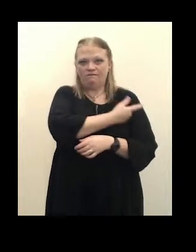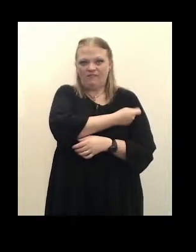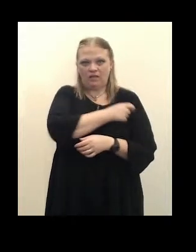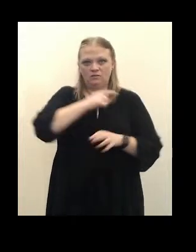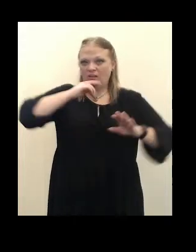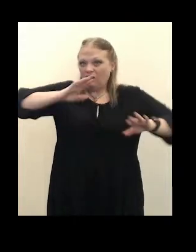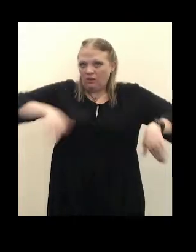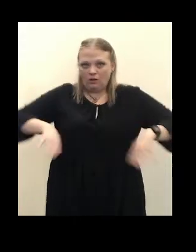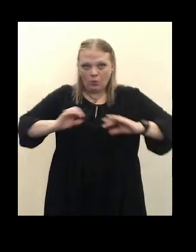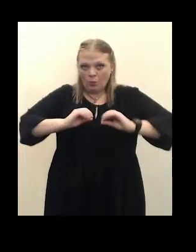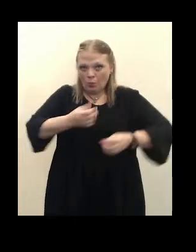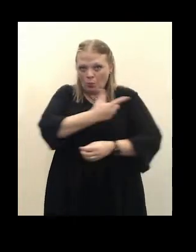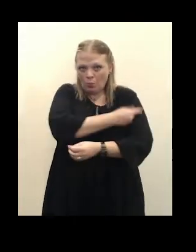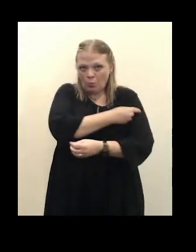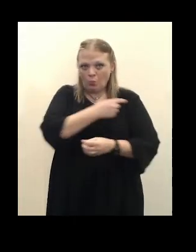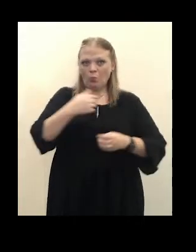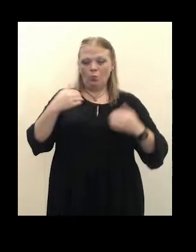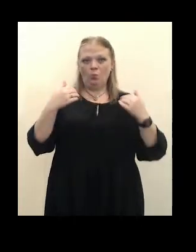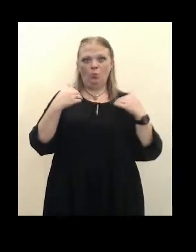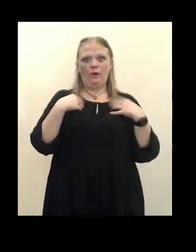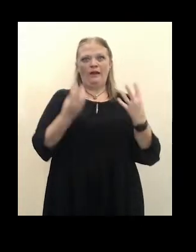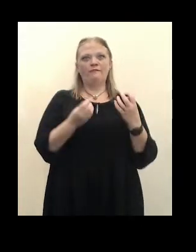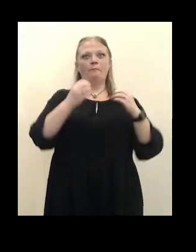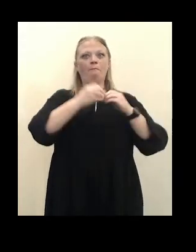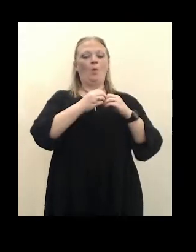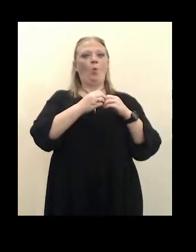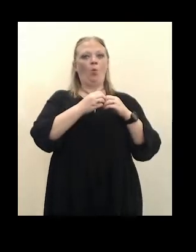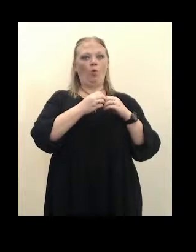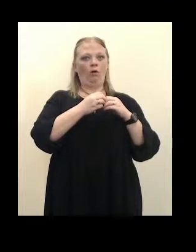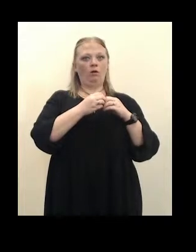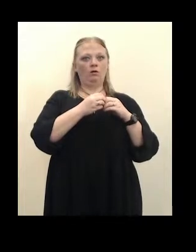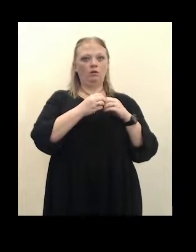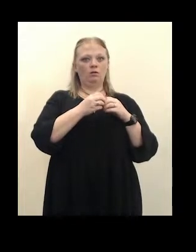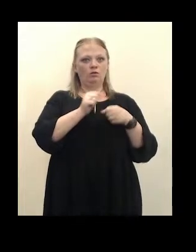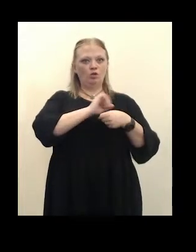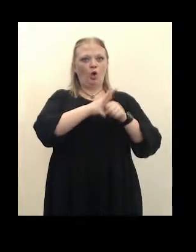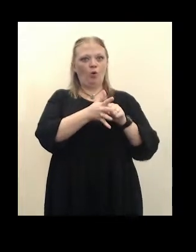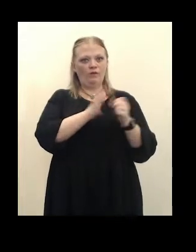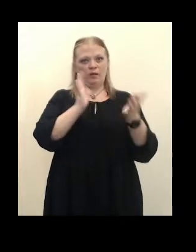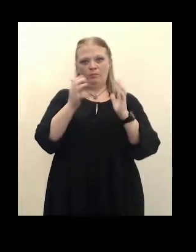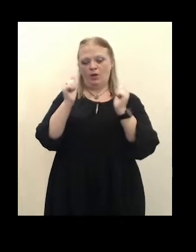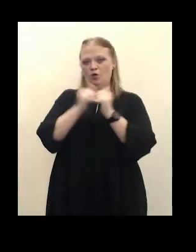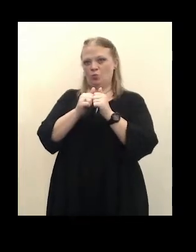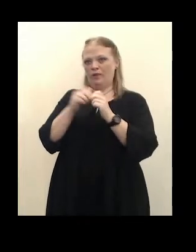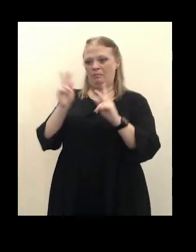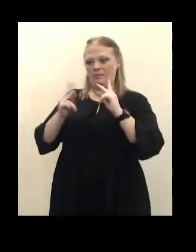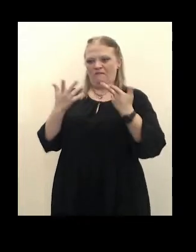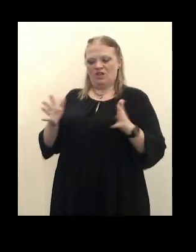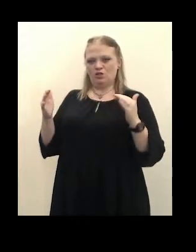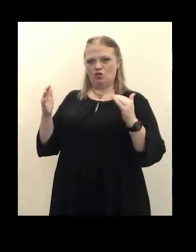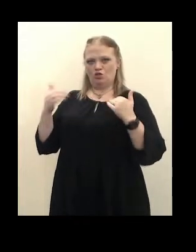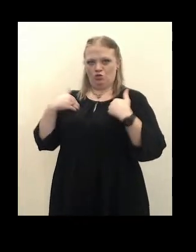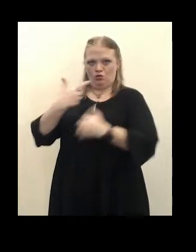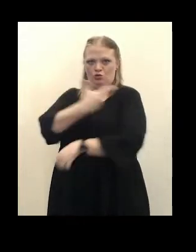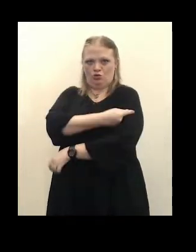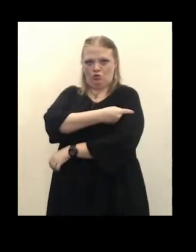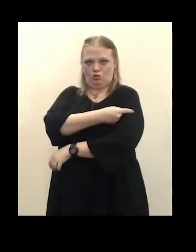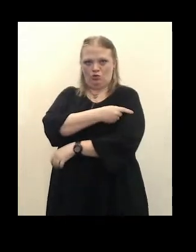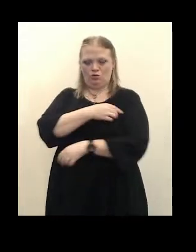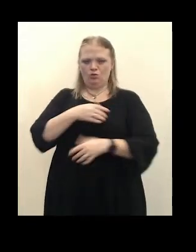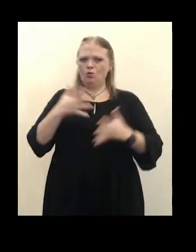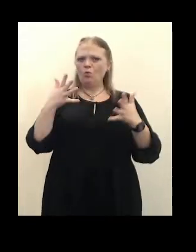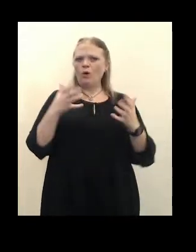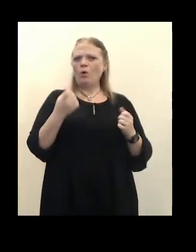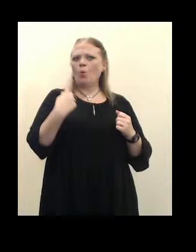higher COVID-19 case rates compared to the fully vaccinated people. And there's one age group that I want to bring to